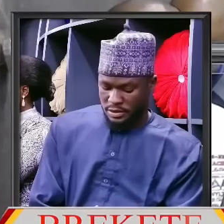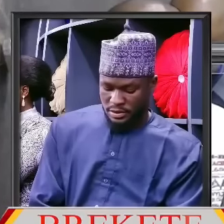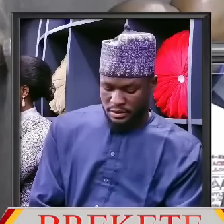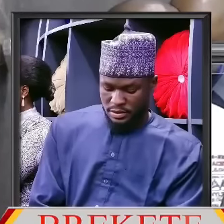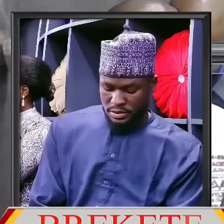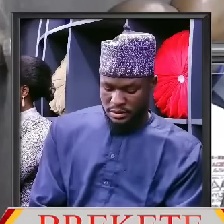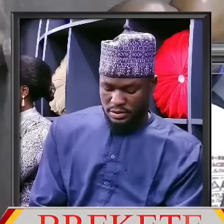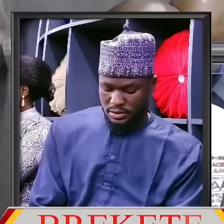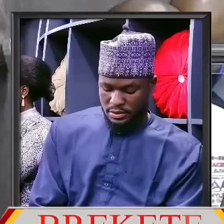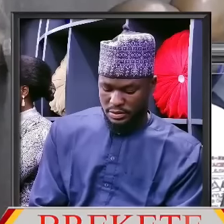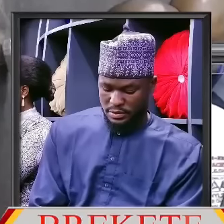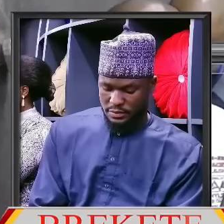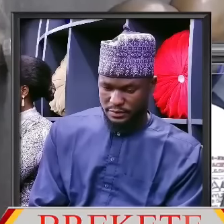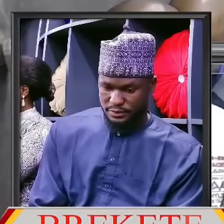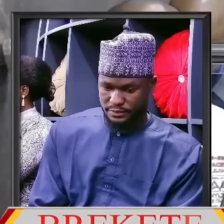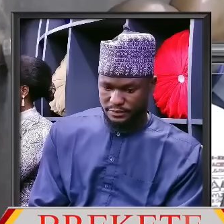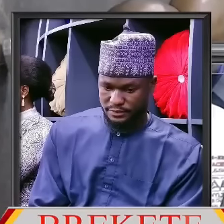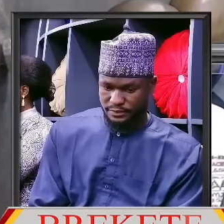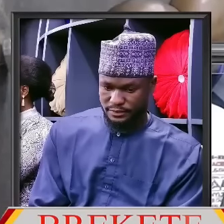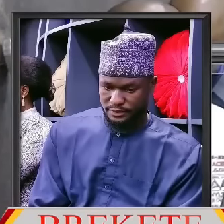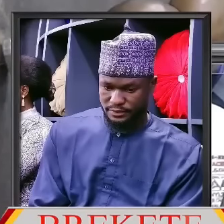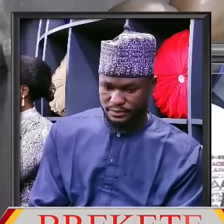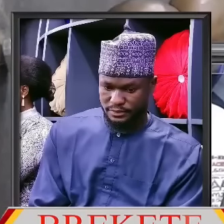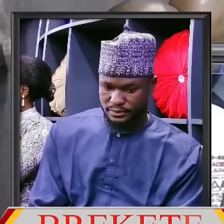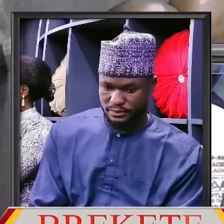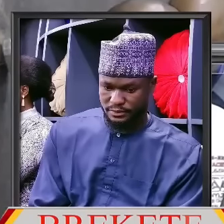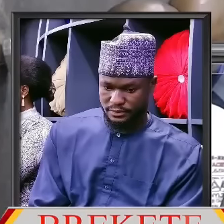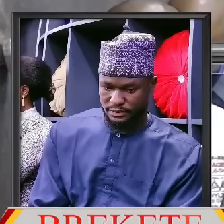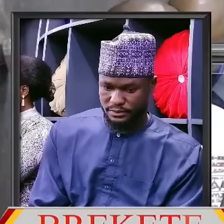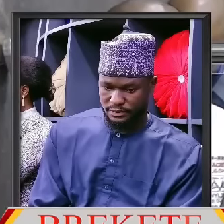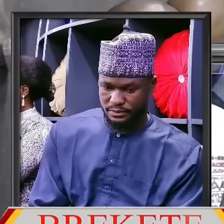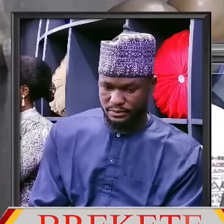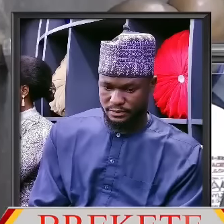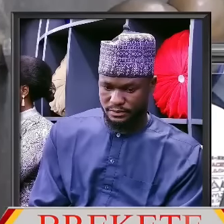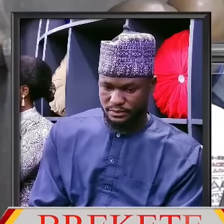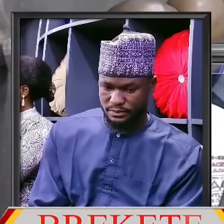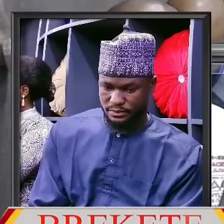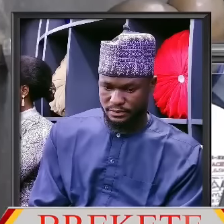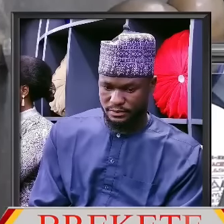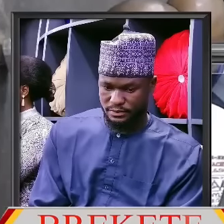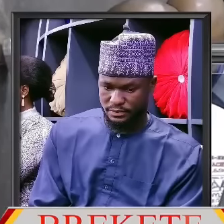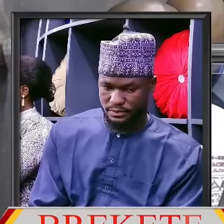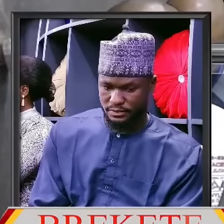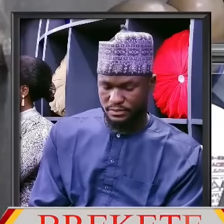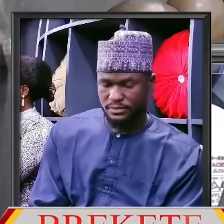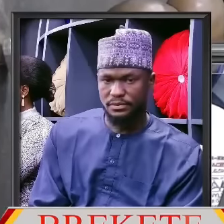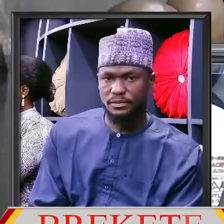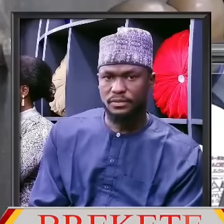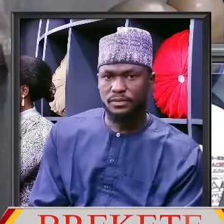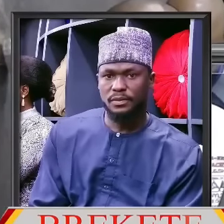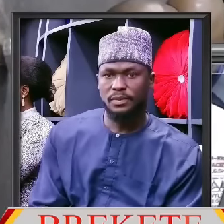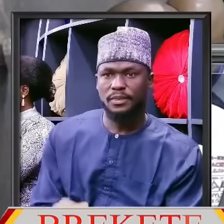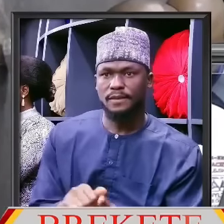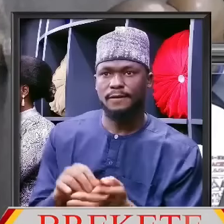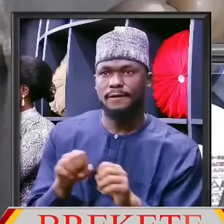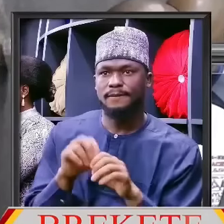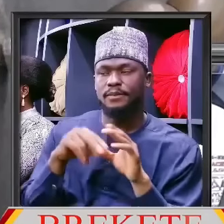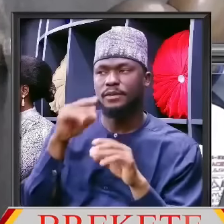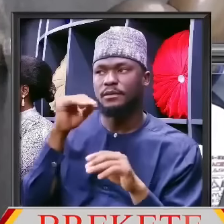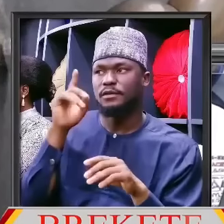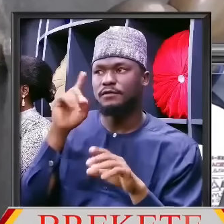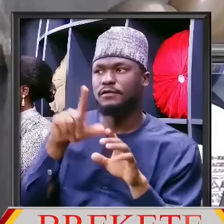And it's a forum of stakeholders, of even chairmen, from local